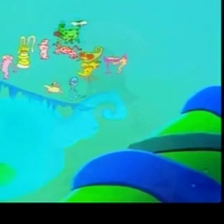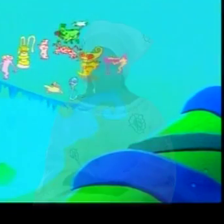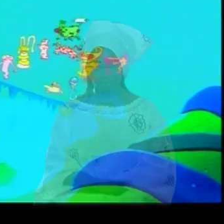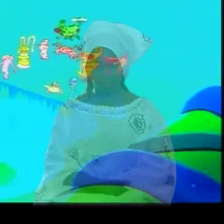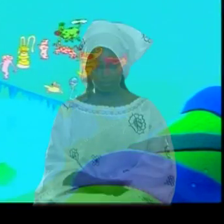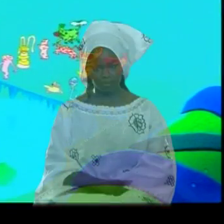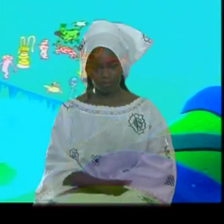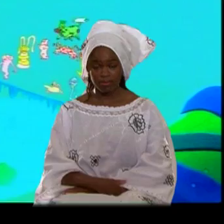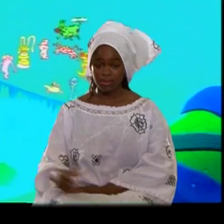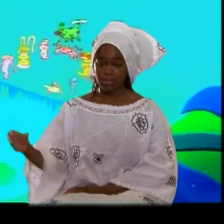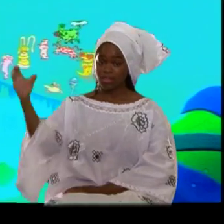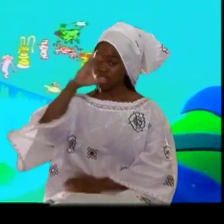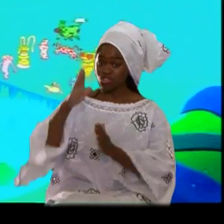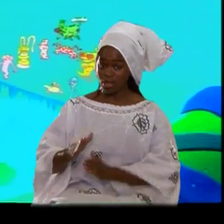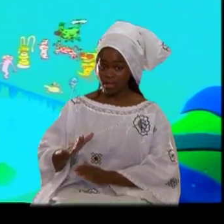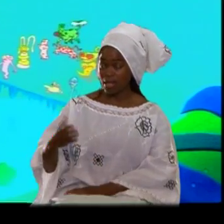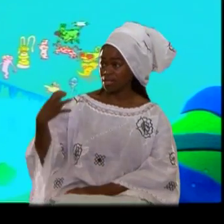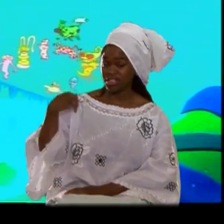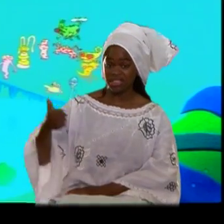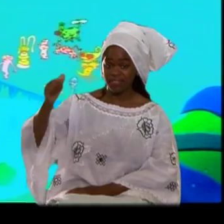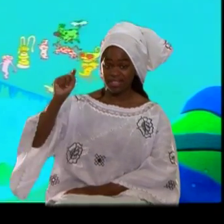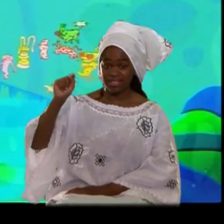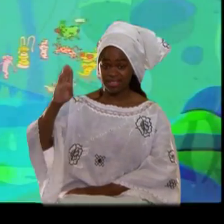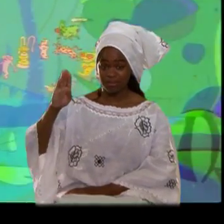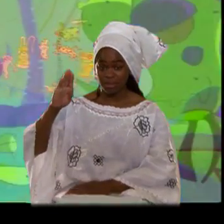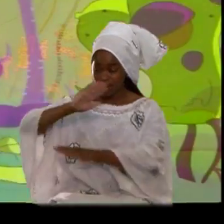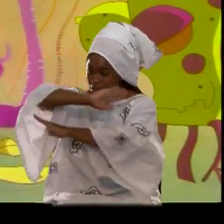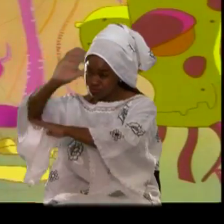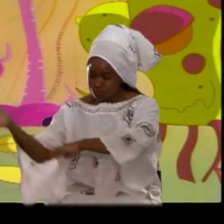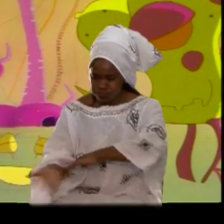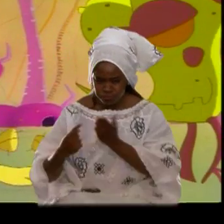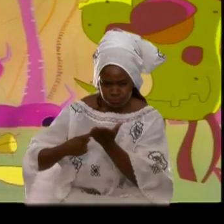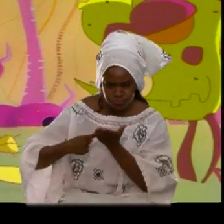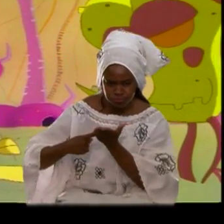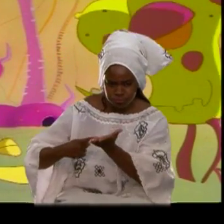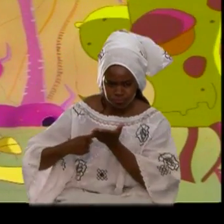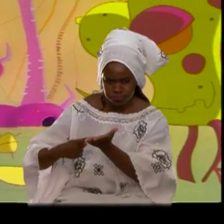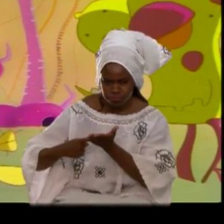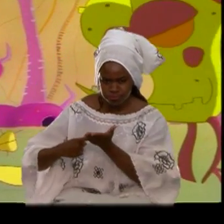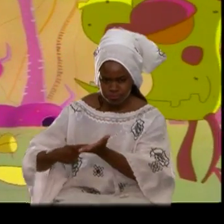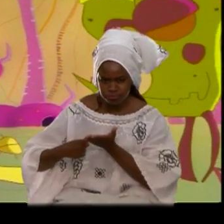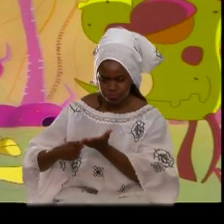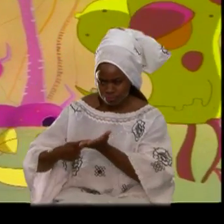The stranger and Chief Tuberculosis spent the entire night in discussion.